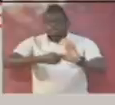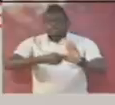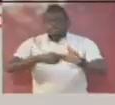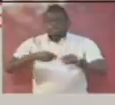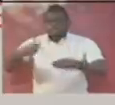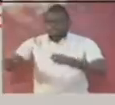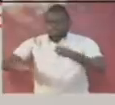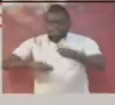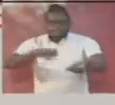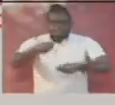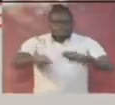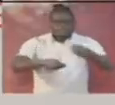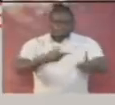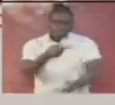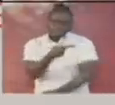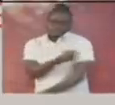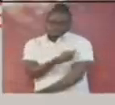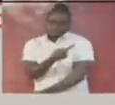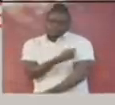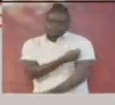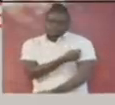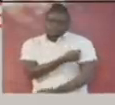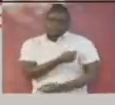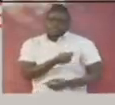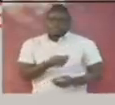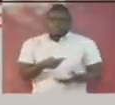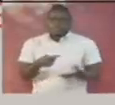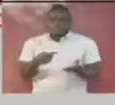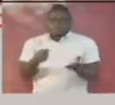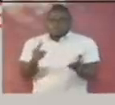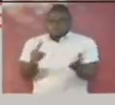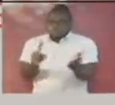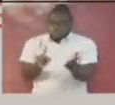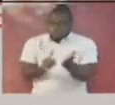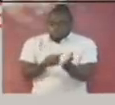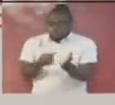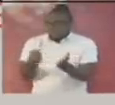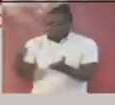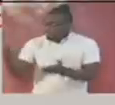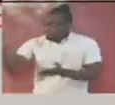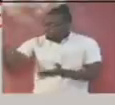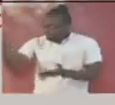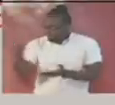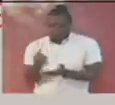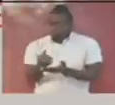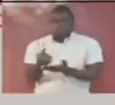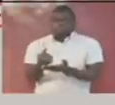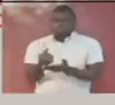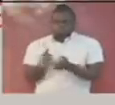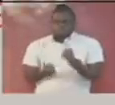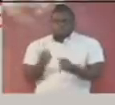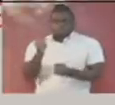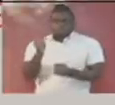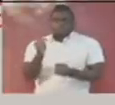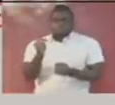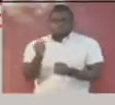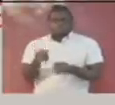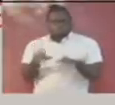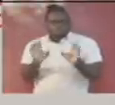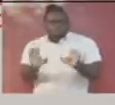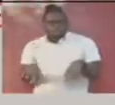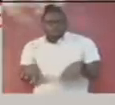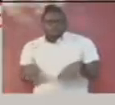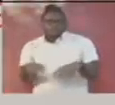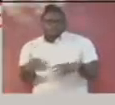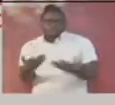are physically in Trinidad and Tobago and we can certify that the cold chain has been